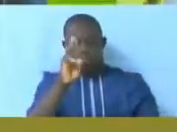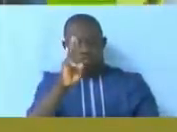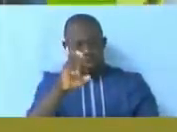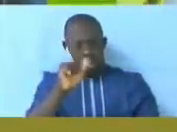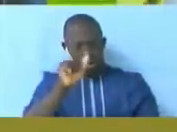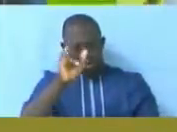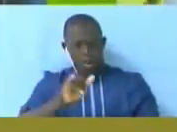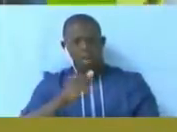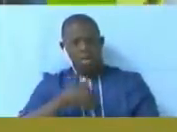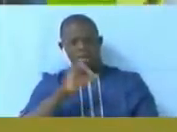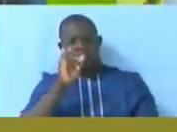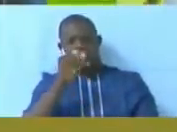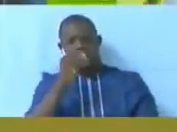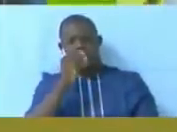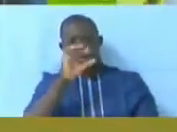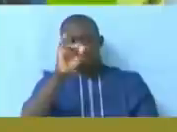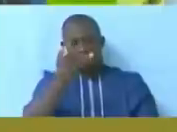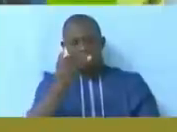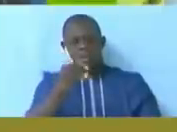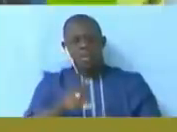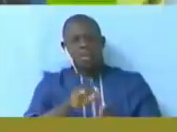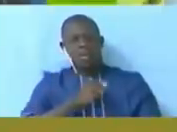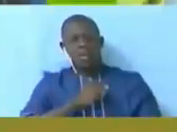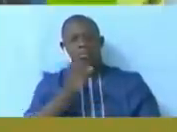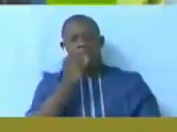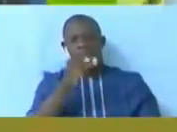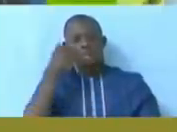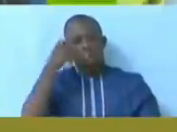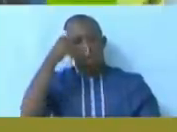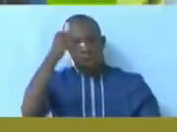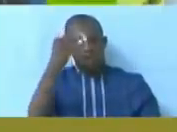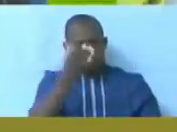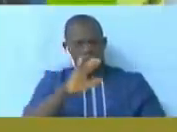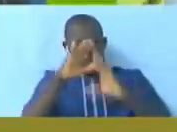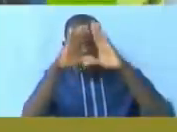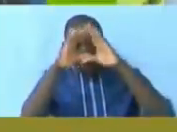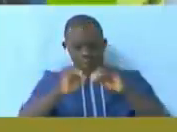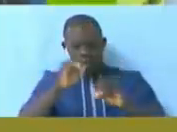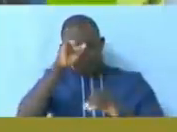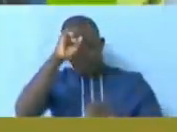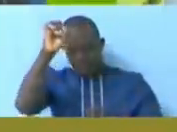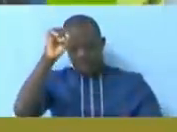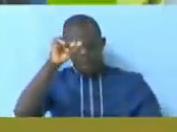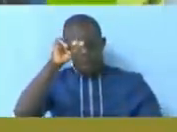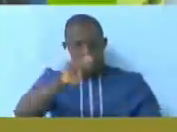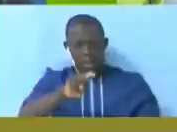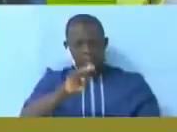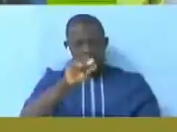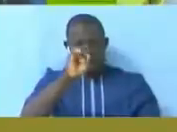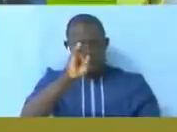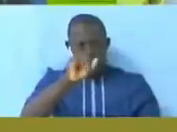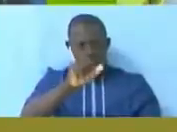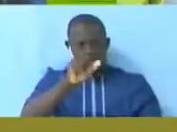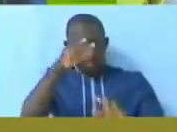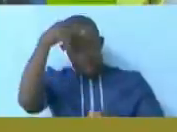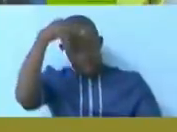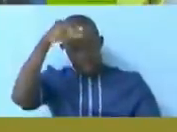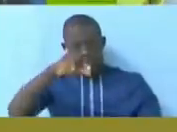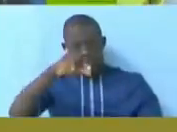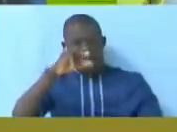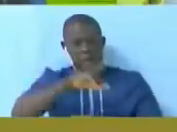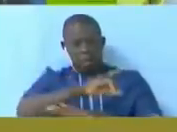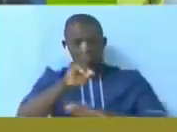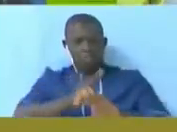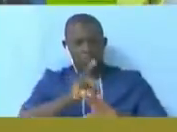tibankai ha. Said I'm calling from the office of the president NIA headquarters. Akonyeko mbe do kumandro ke gang president office holder me alongo